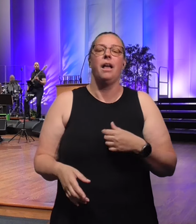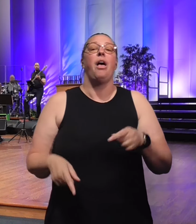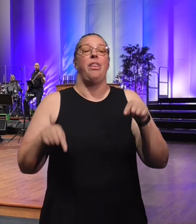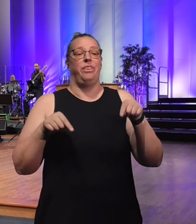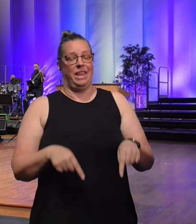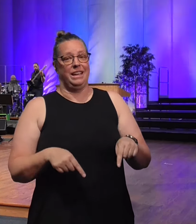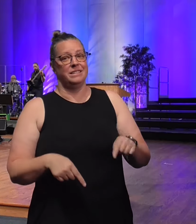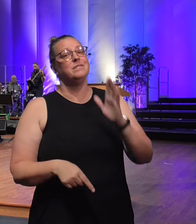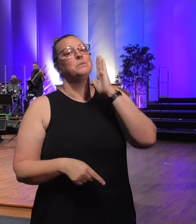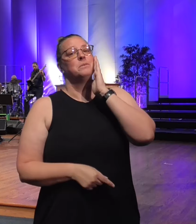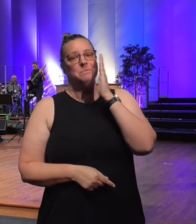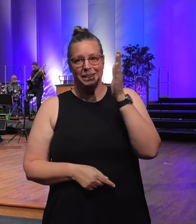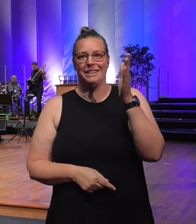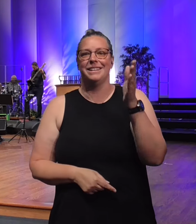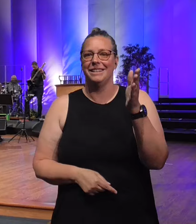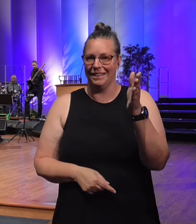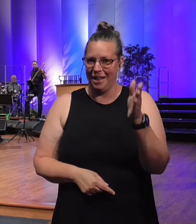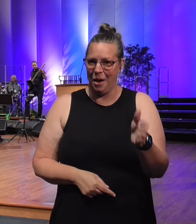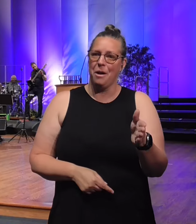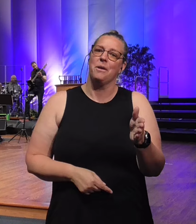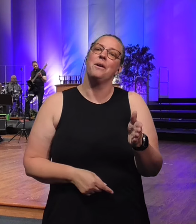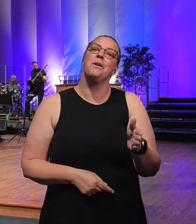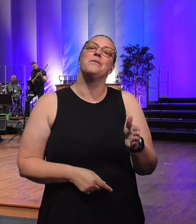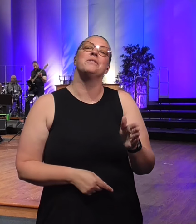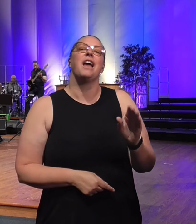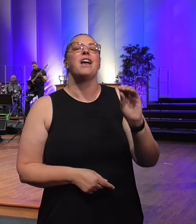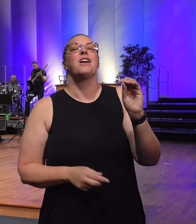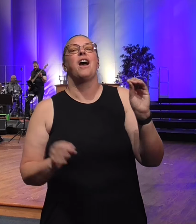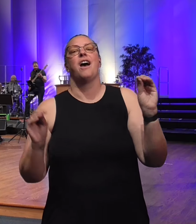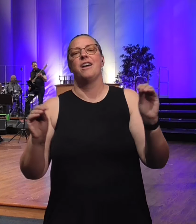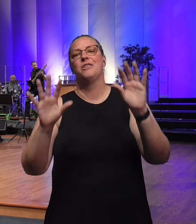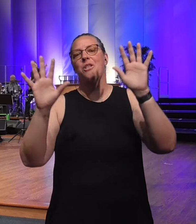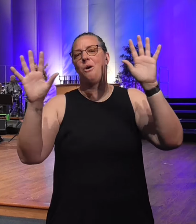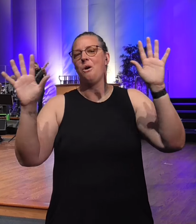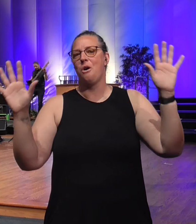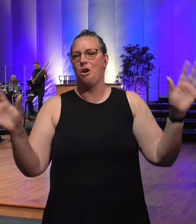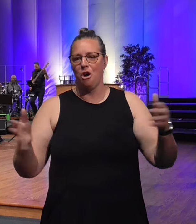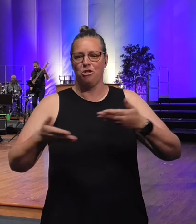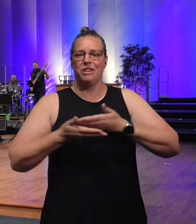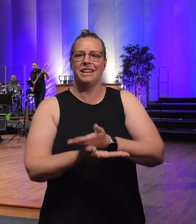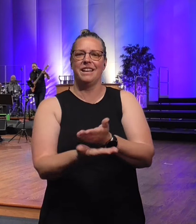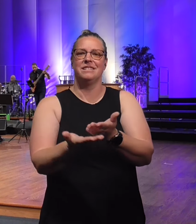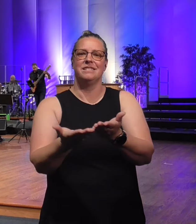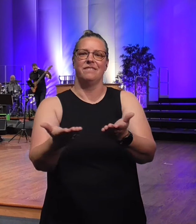this is going to be a glorious